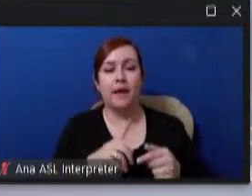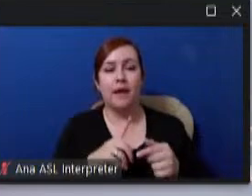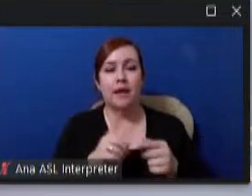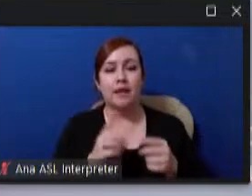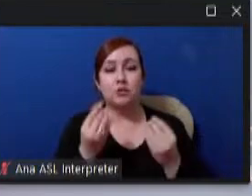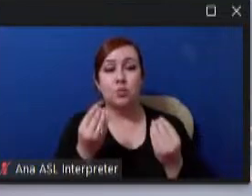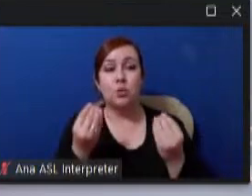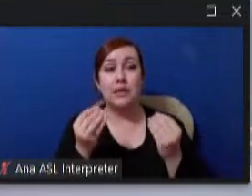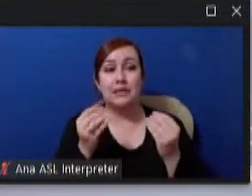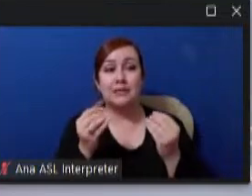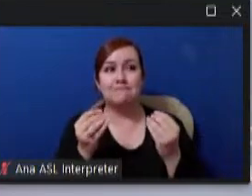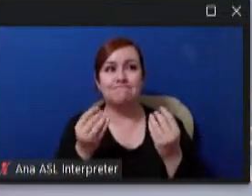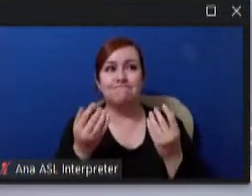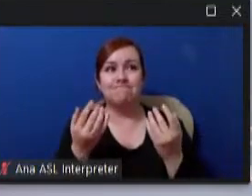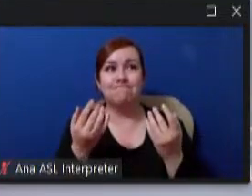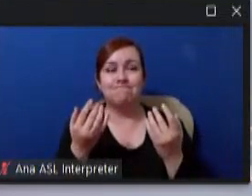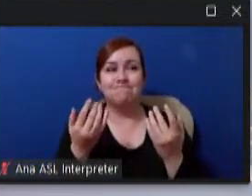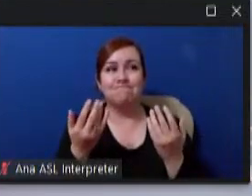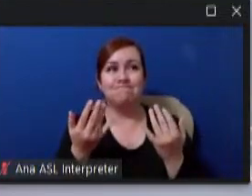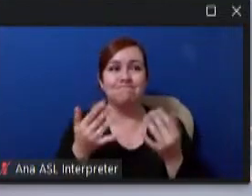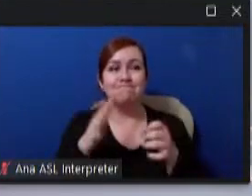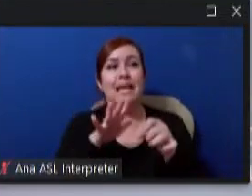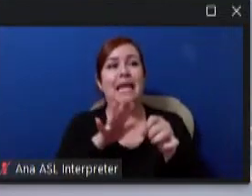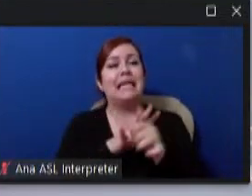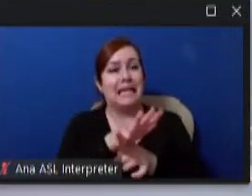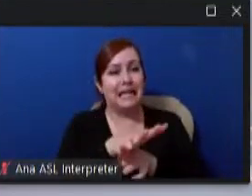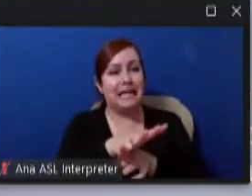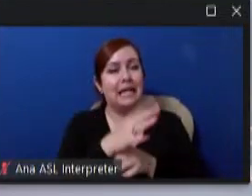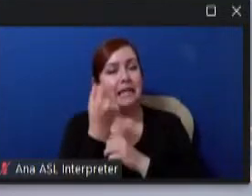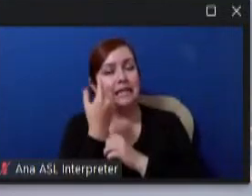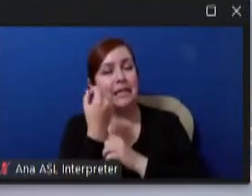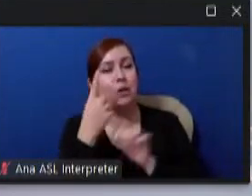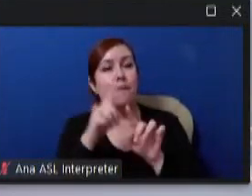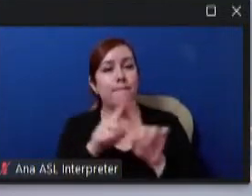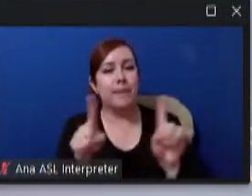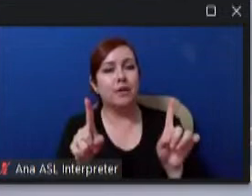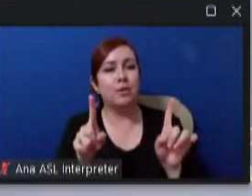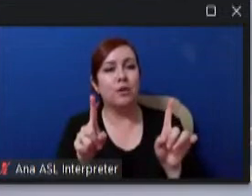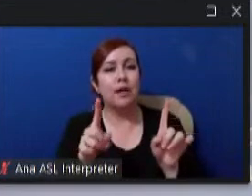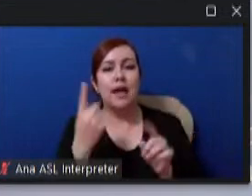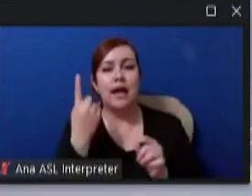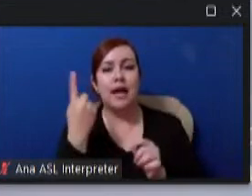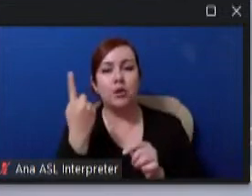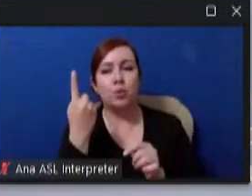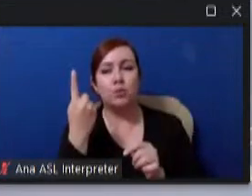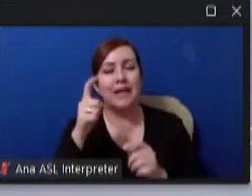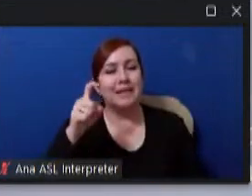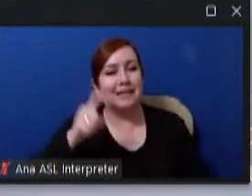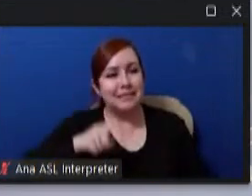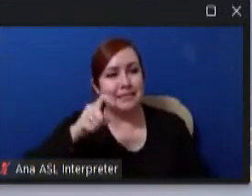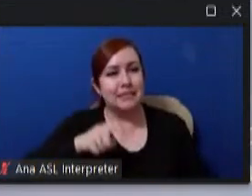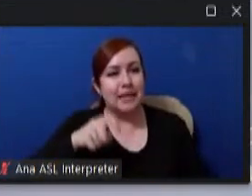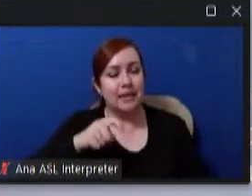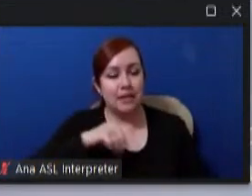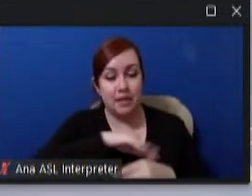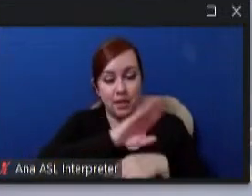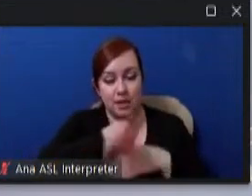I know that these were very broad and comprehensive questions. I do believe, however,